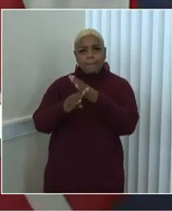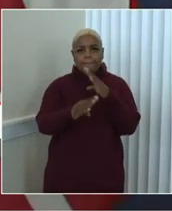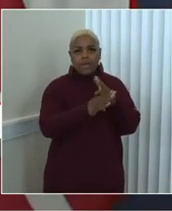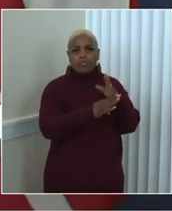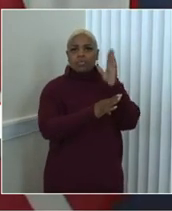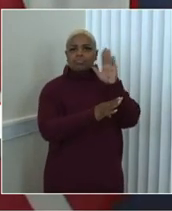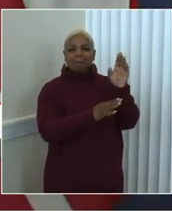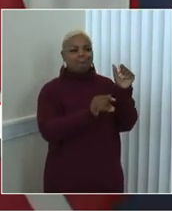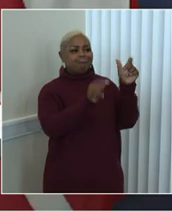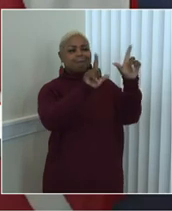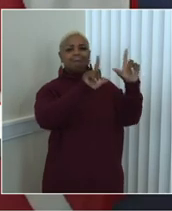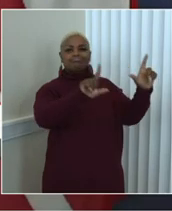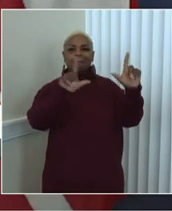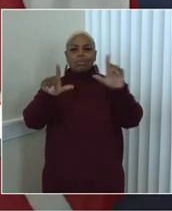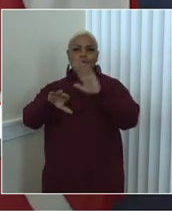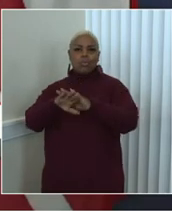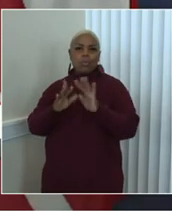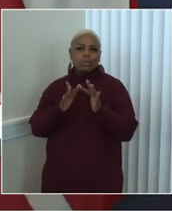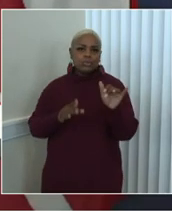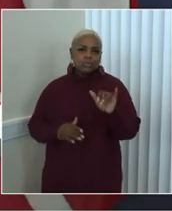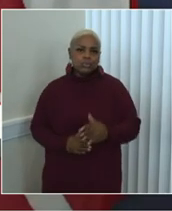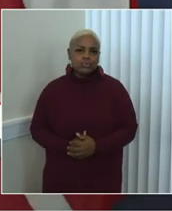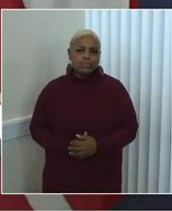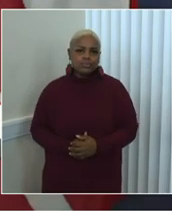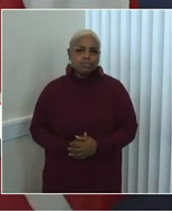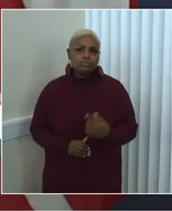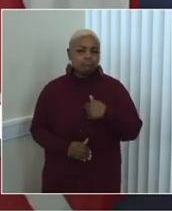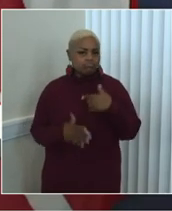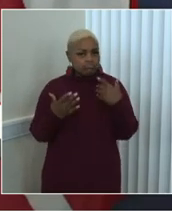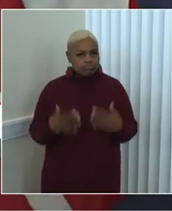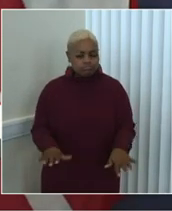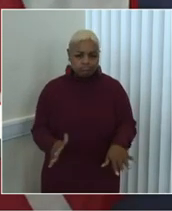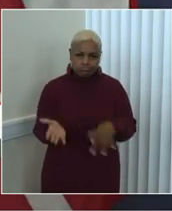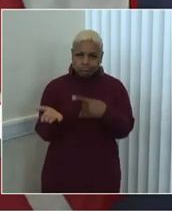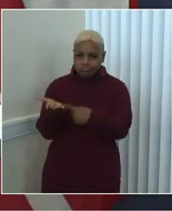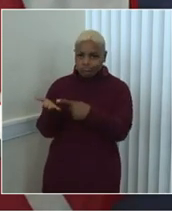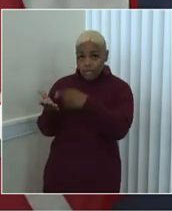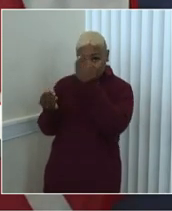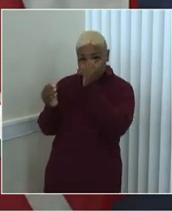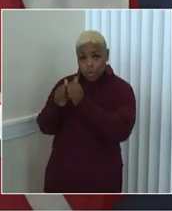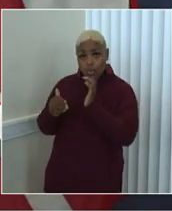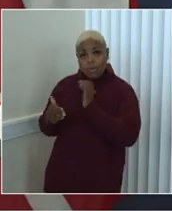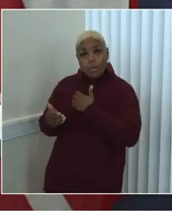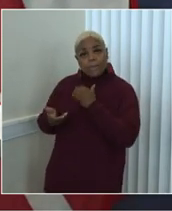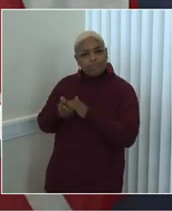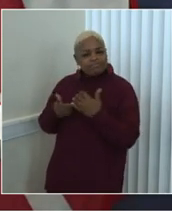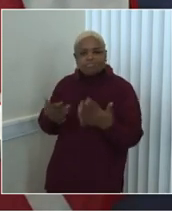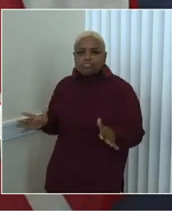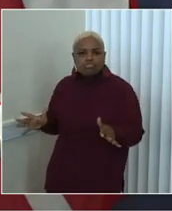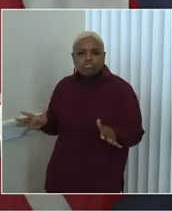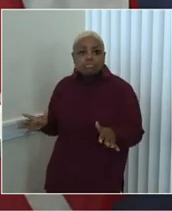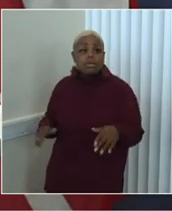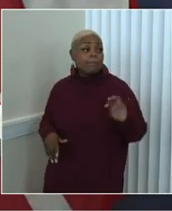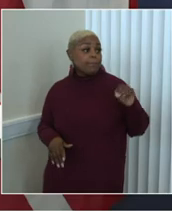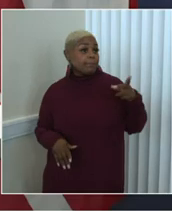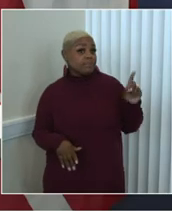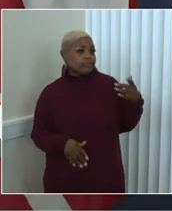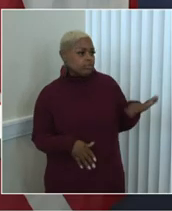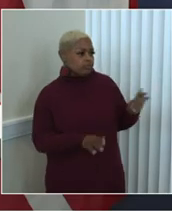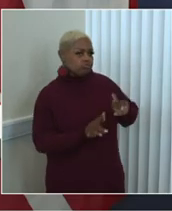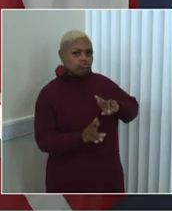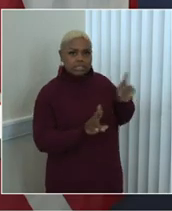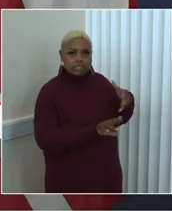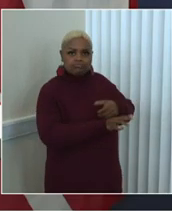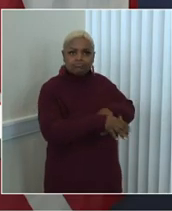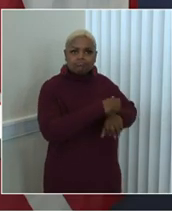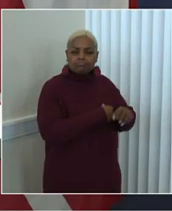security planning with our partners, and MPD is fully prepared to support this adjustment. Whether the event is indoors or outdoors, our